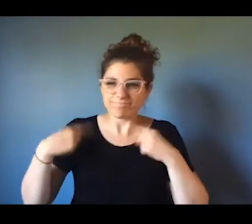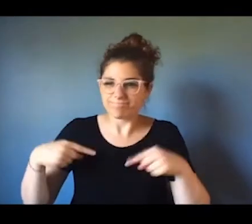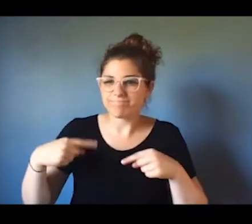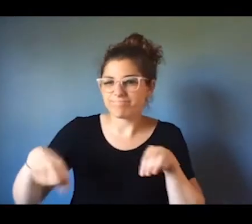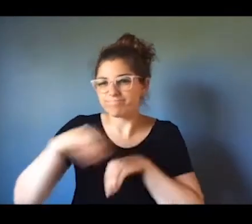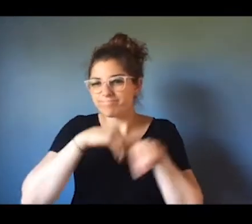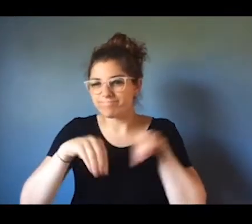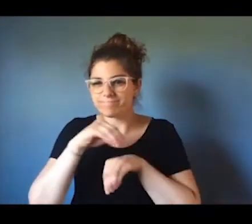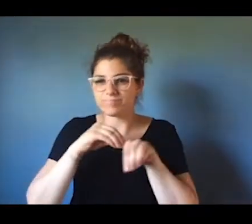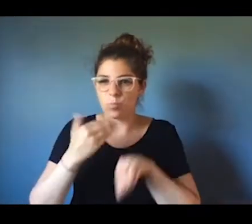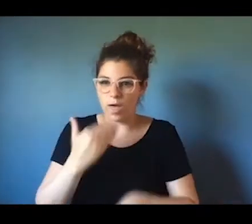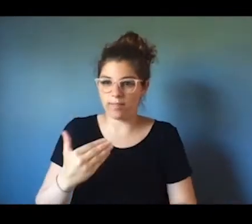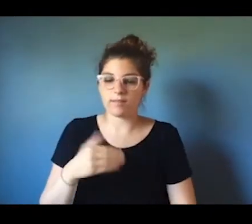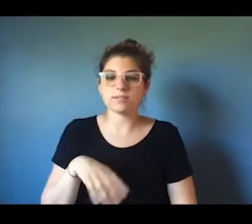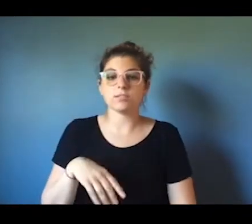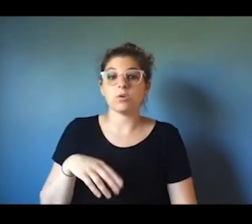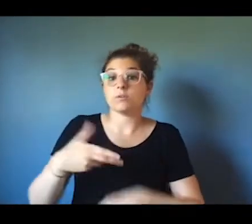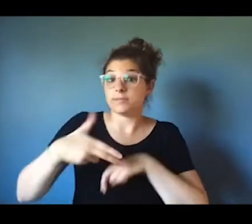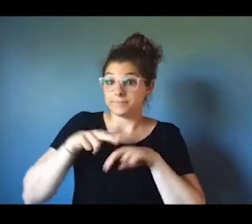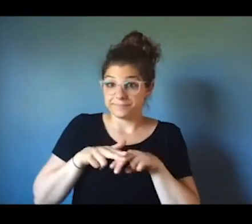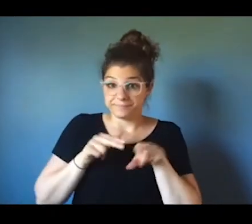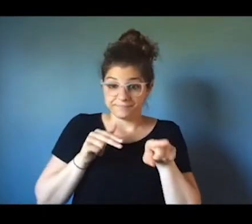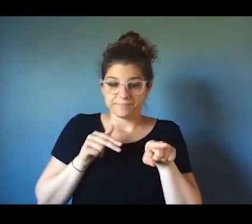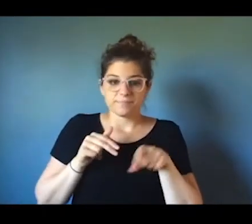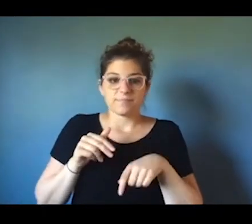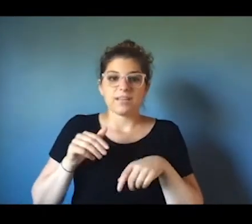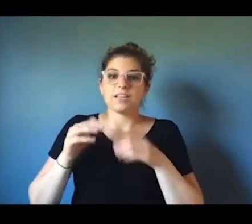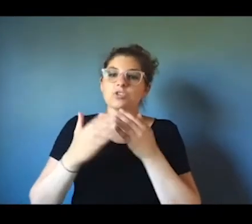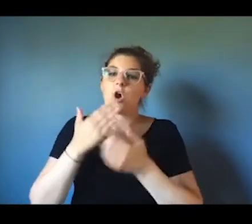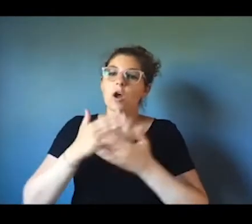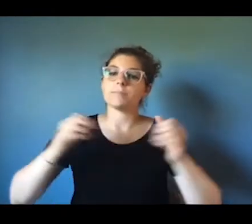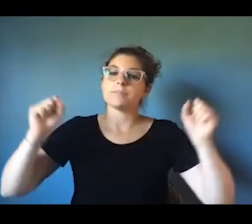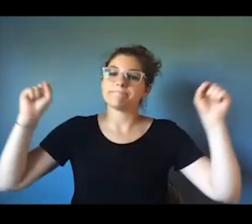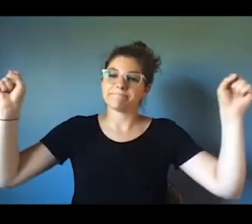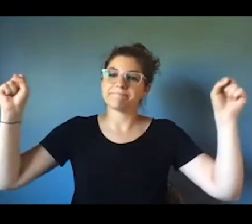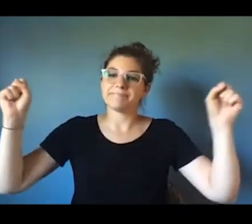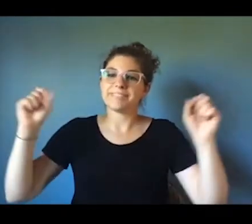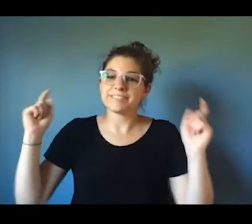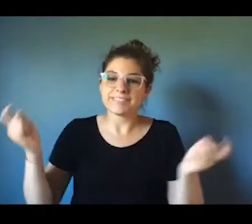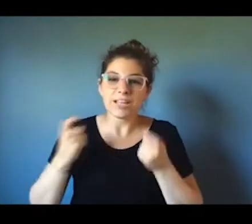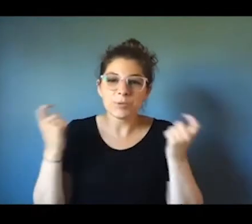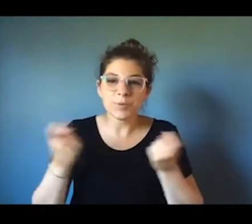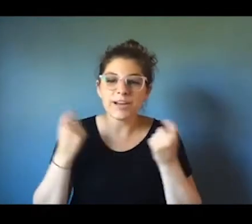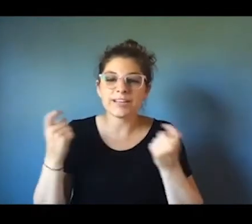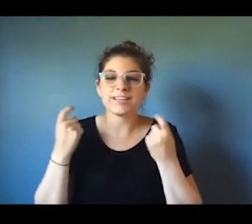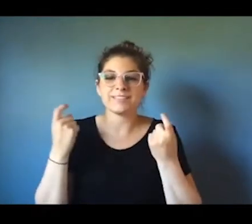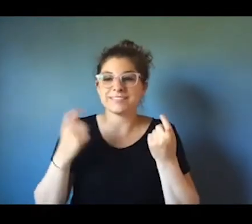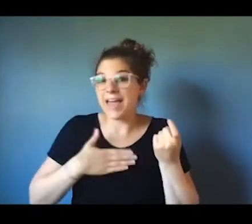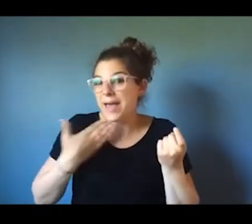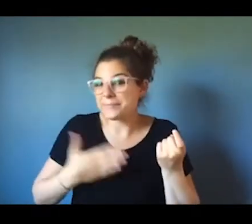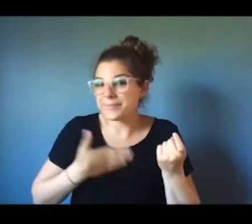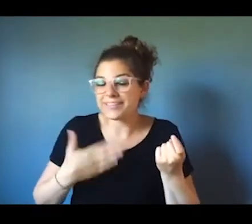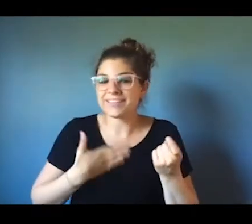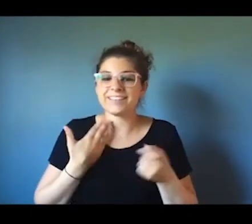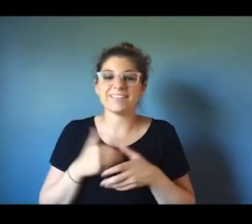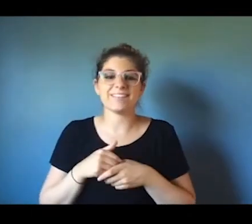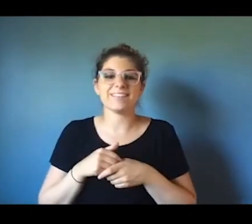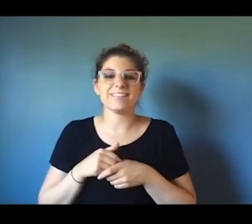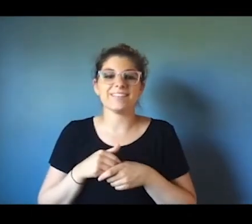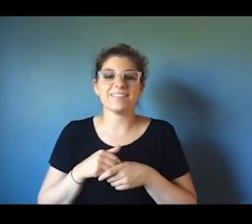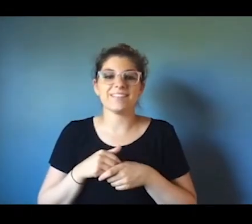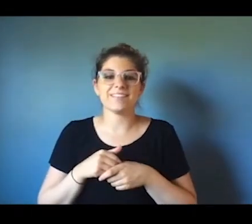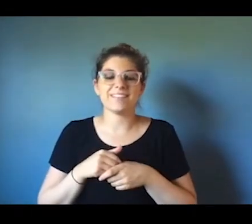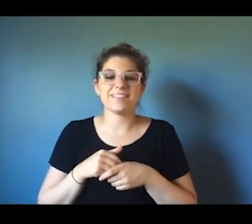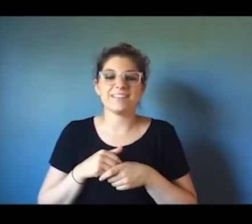going fast and being able to maneuver really well. So I have him in that. And he has his arms outstretched. He's celebrating, he's so